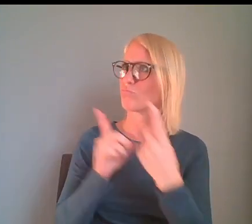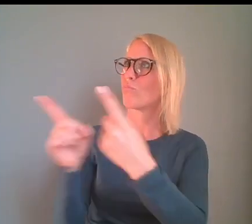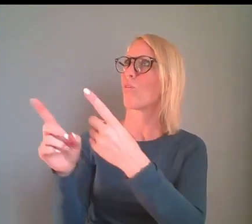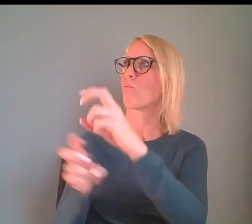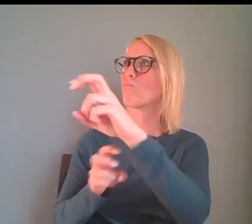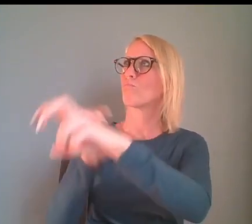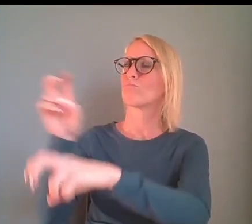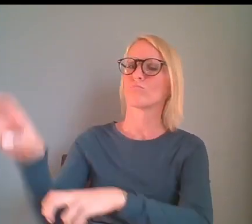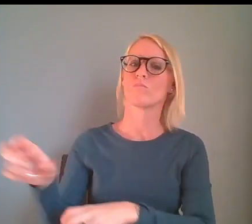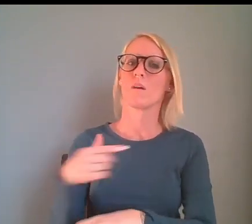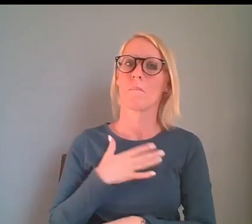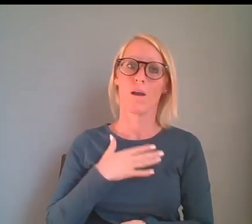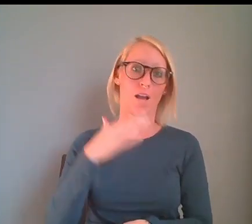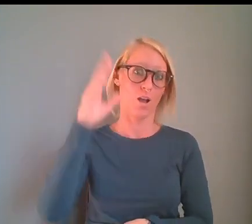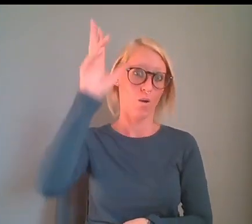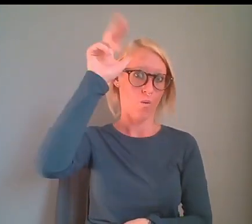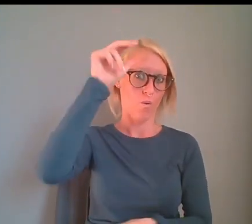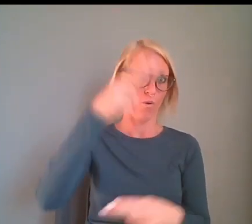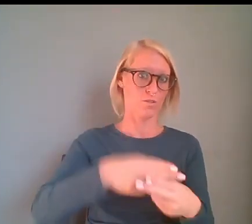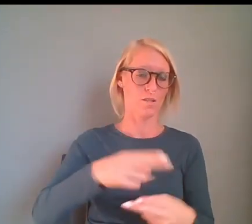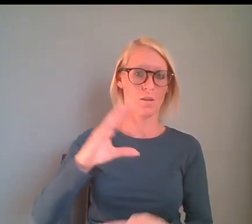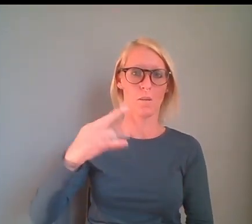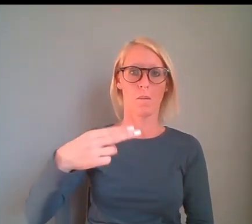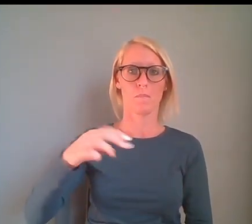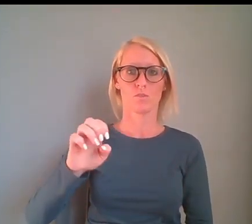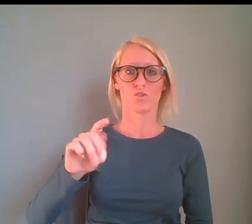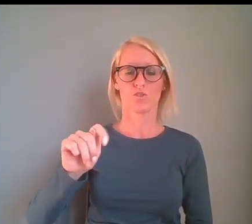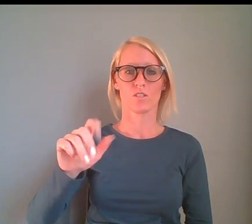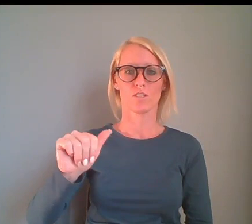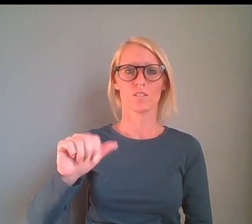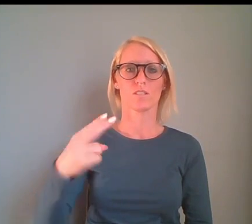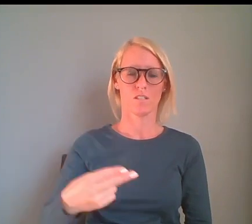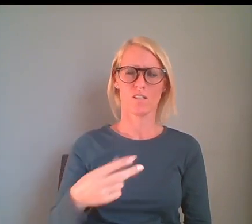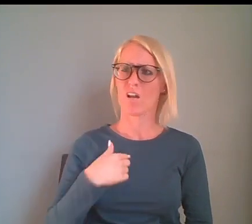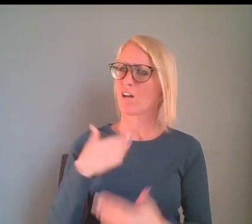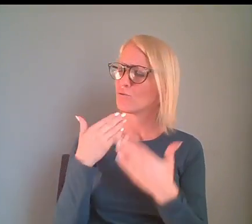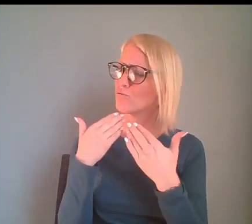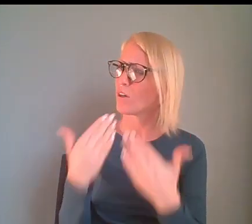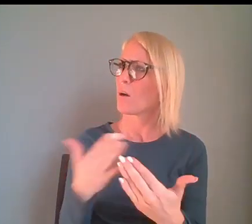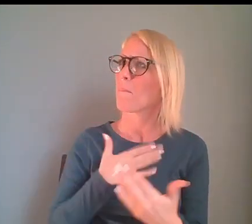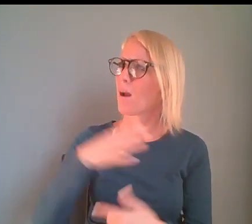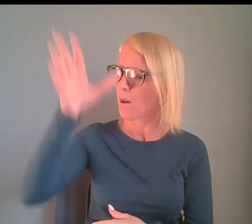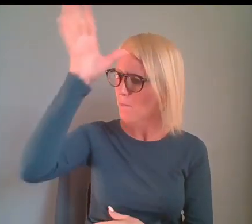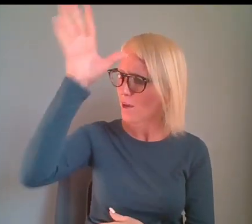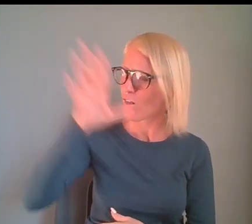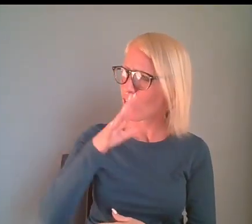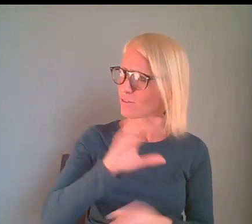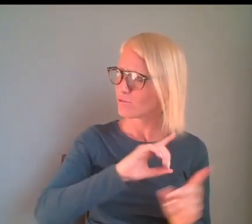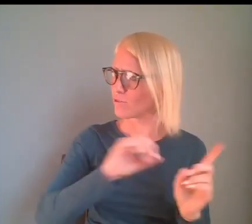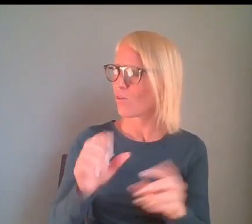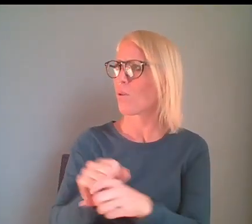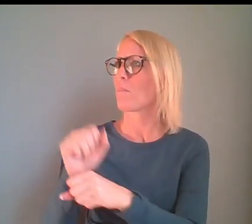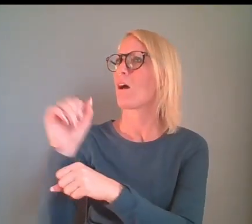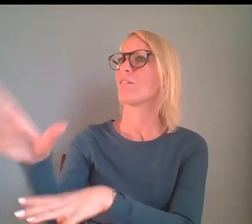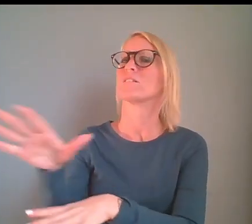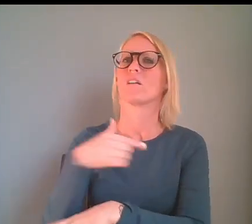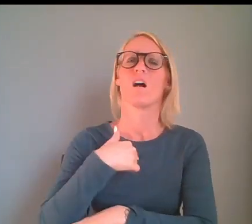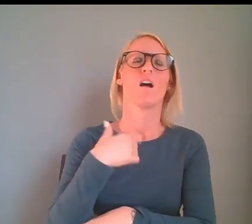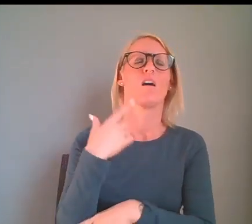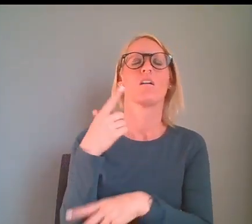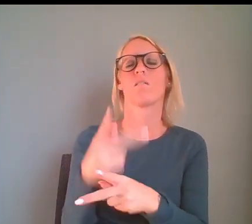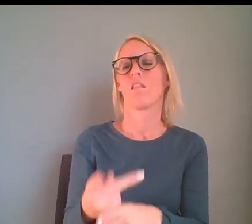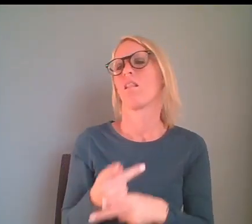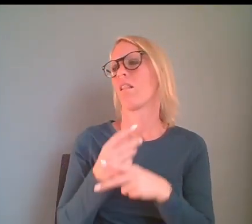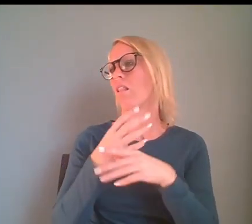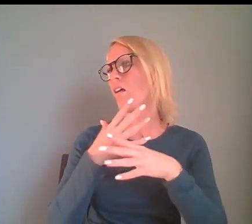and I was really grateful that my parents did this for us because I spent a lot of time in the woods.